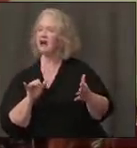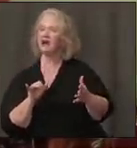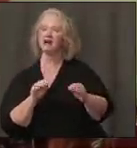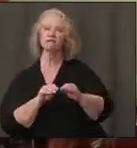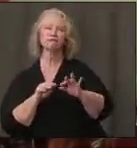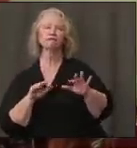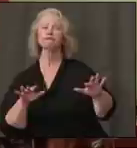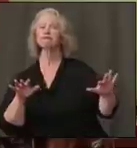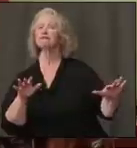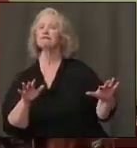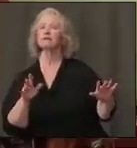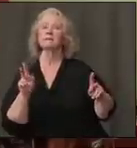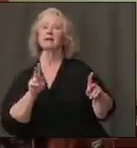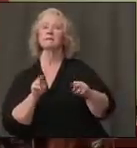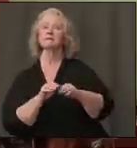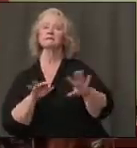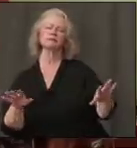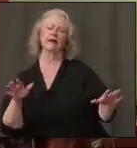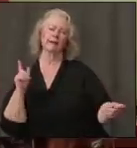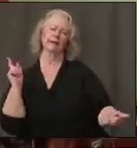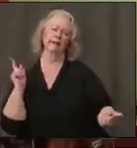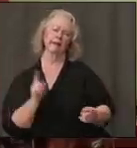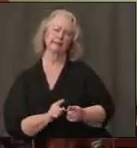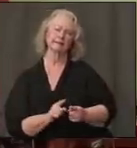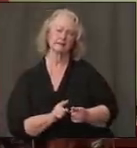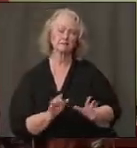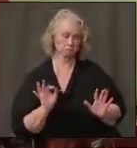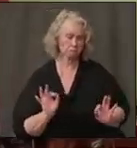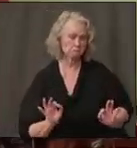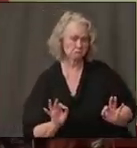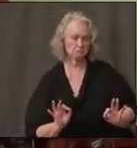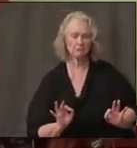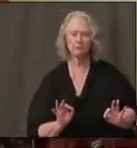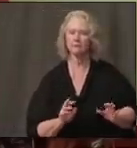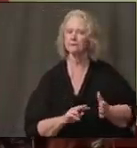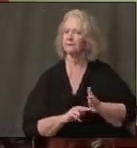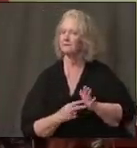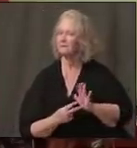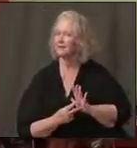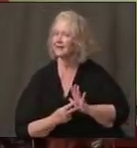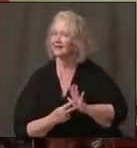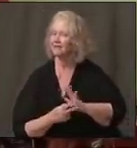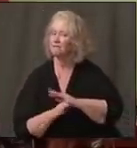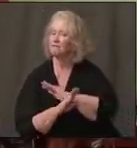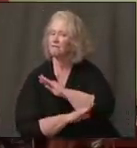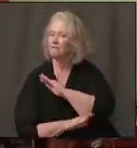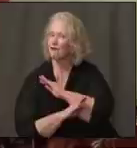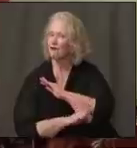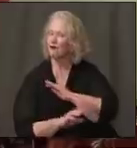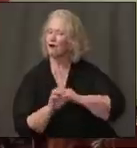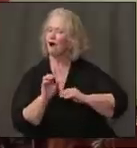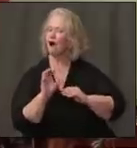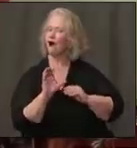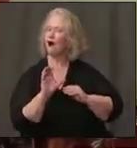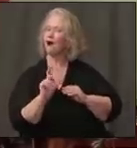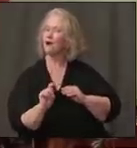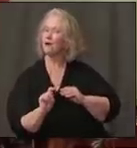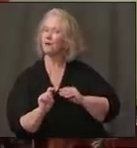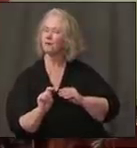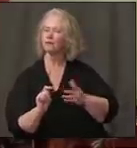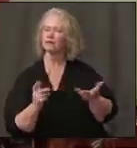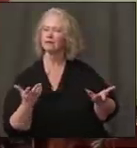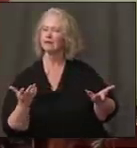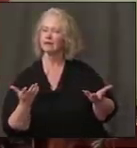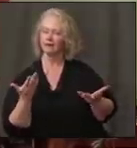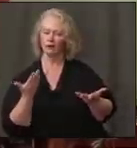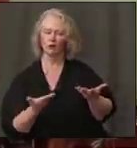is extremely low. And that does mean that in the fall, come October, the whole situation is going to